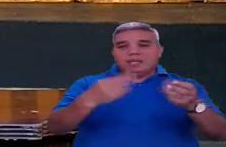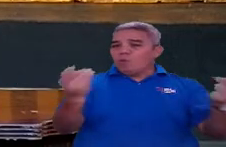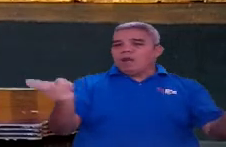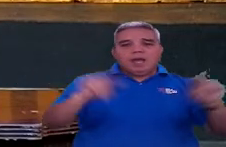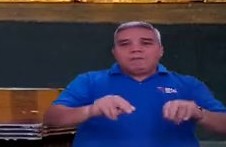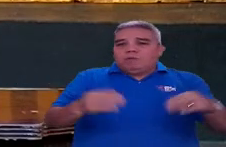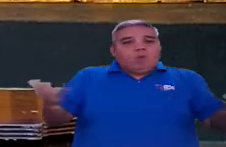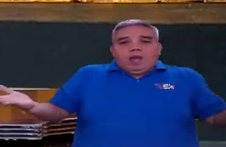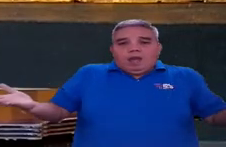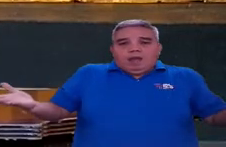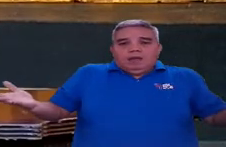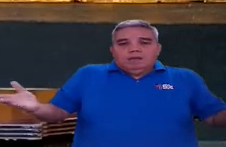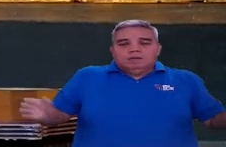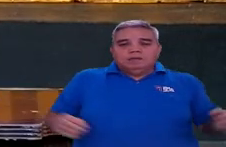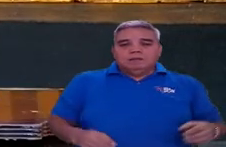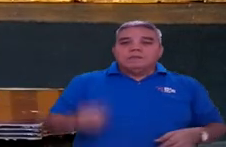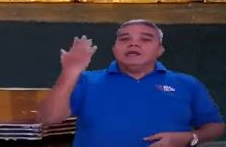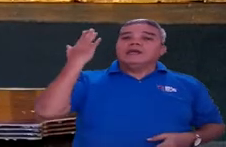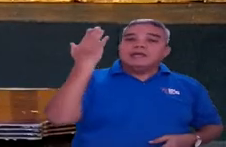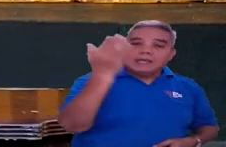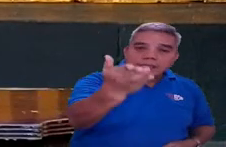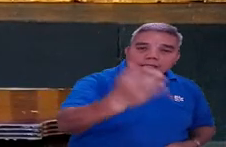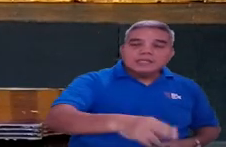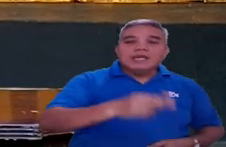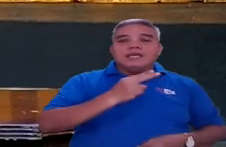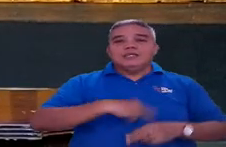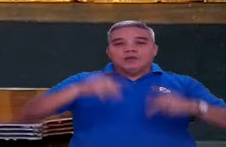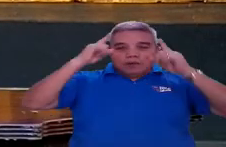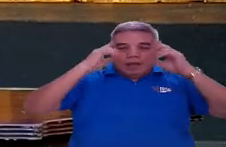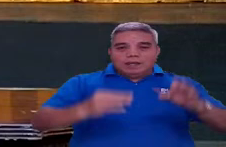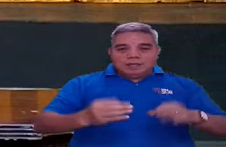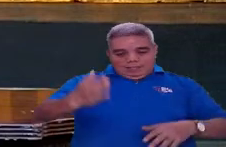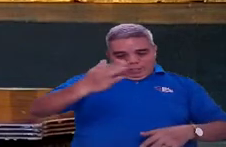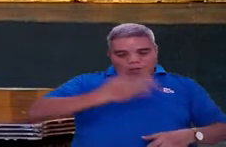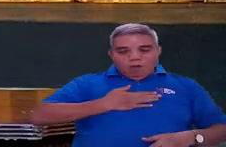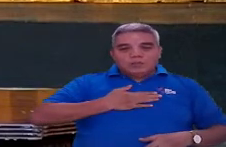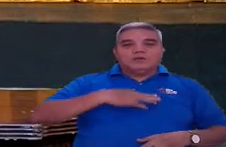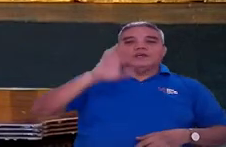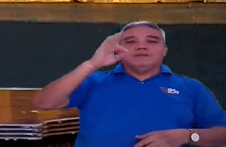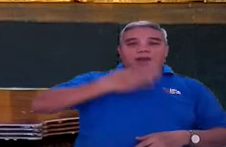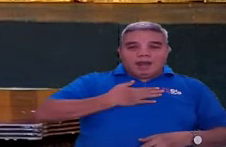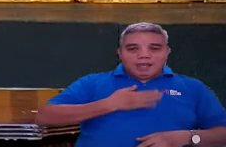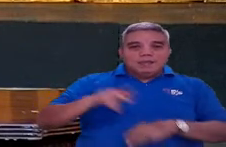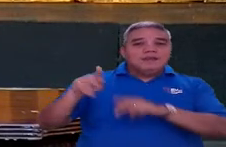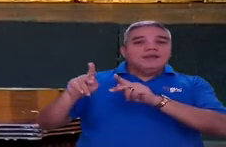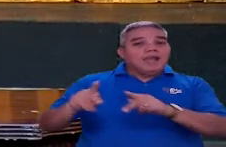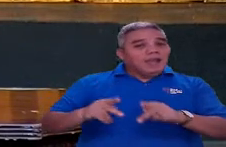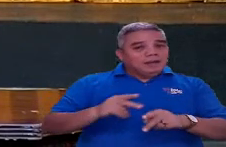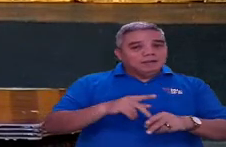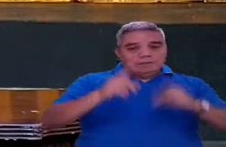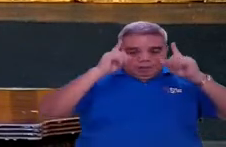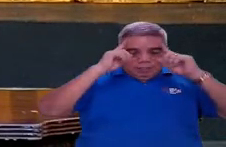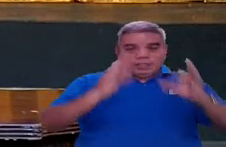happen. It is in your hand. It is in my hand.